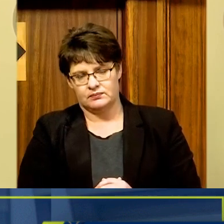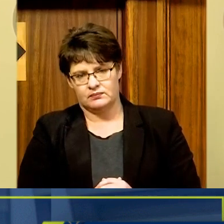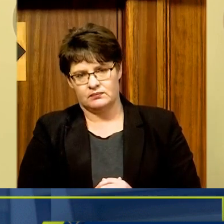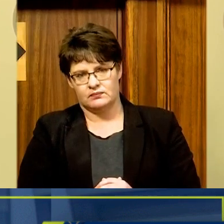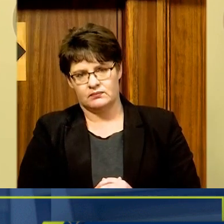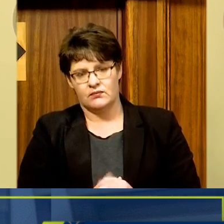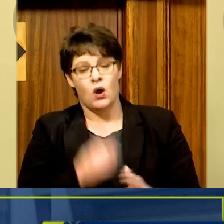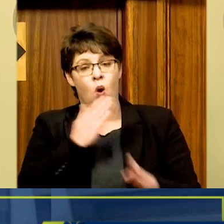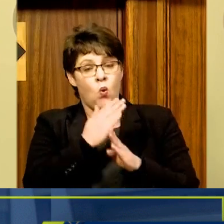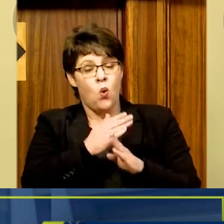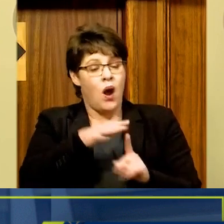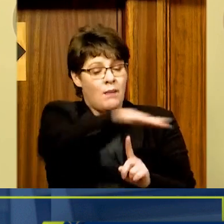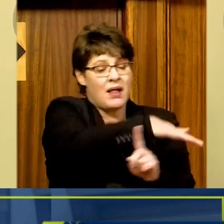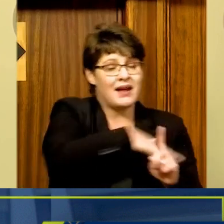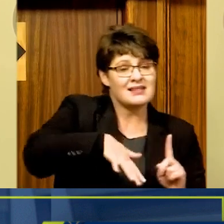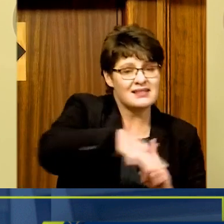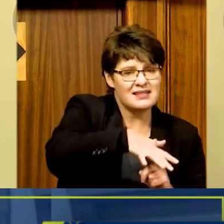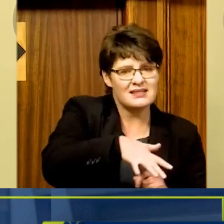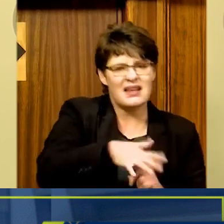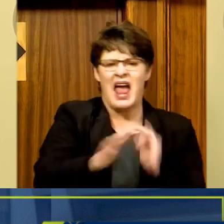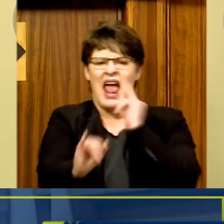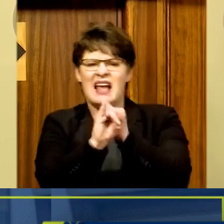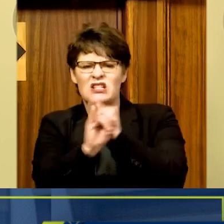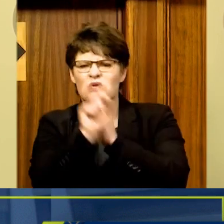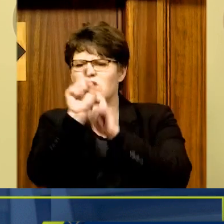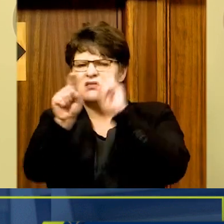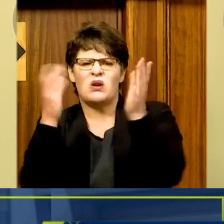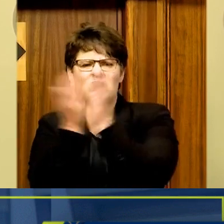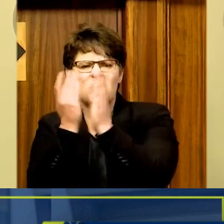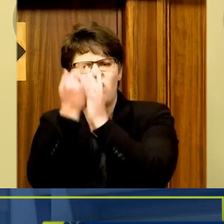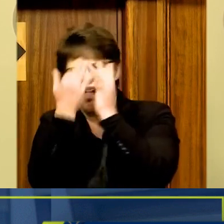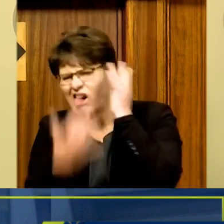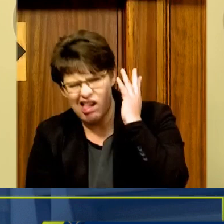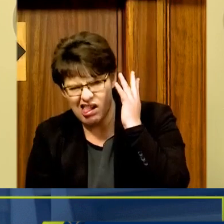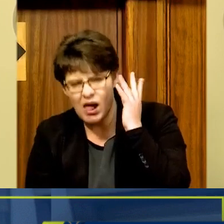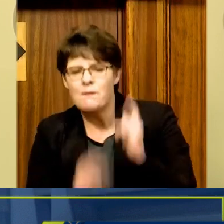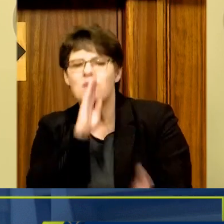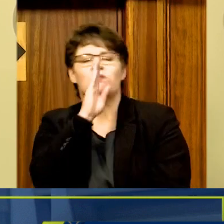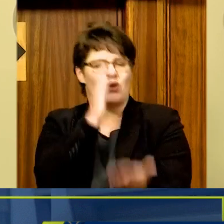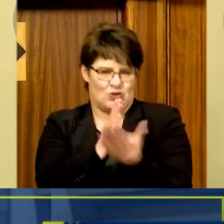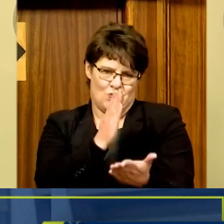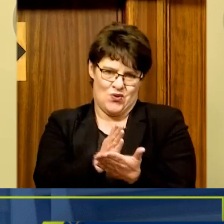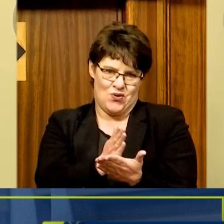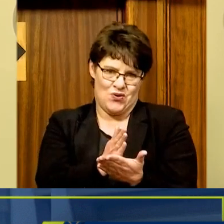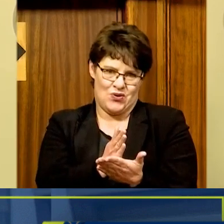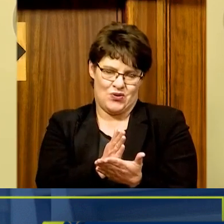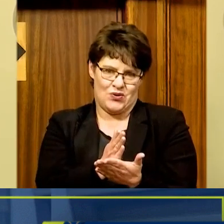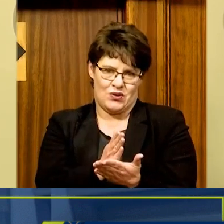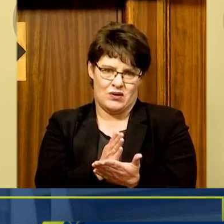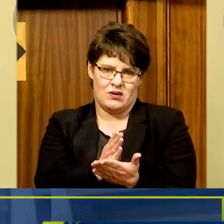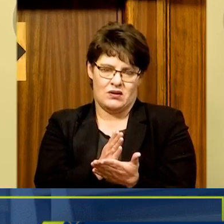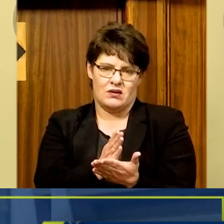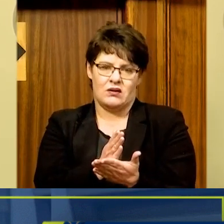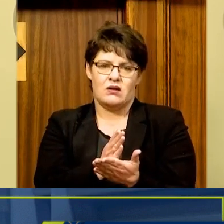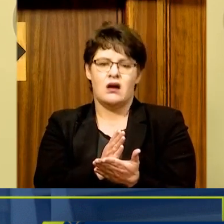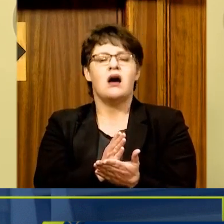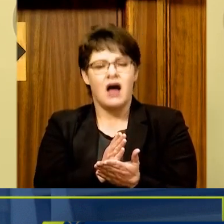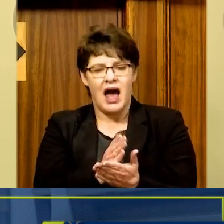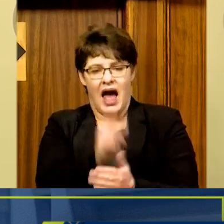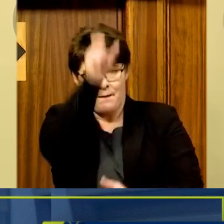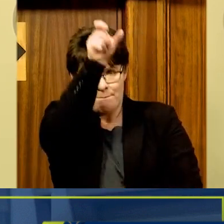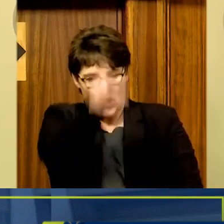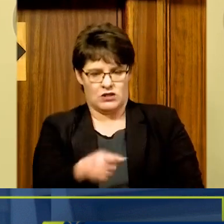All workplaces and all institutions need to ensure that there is a designated